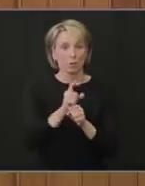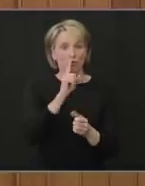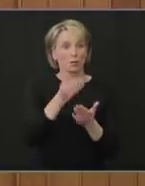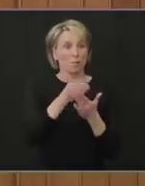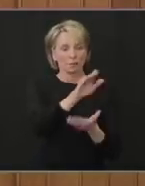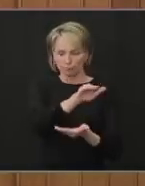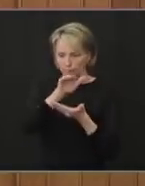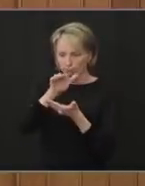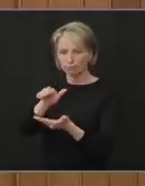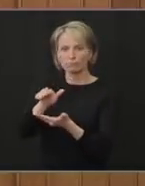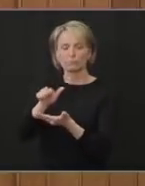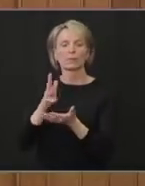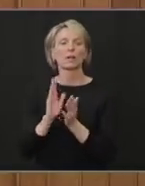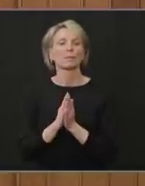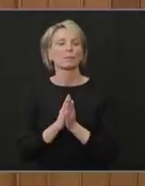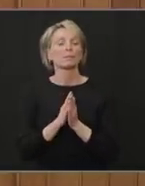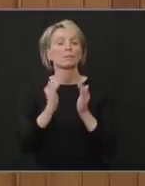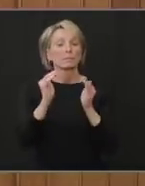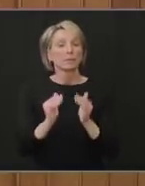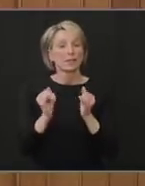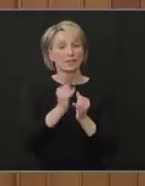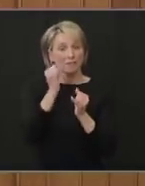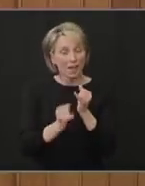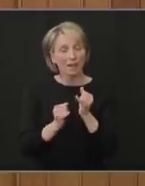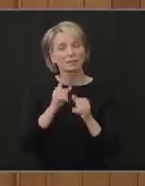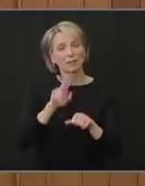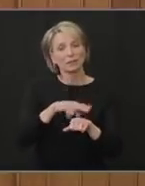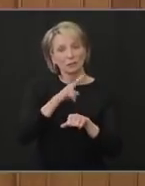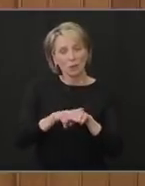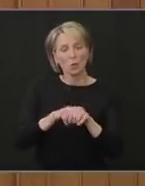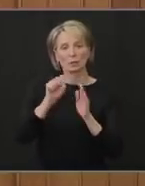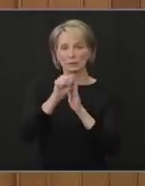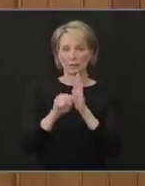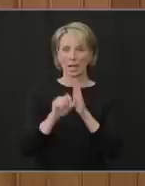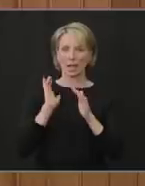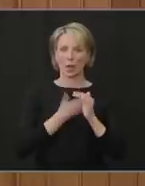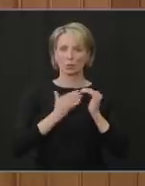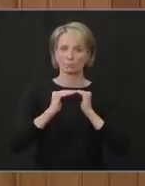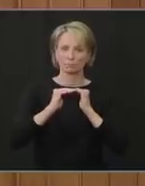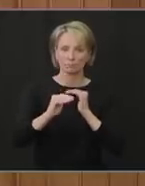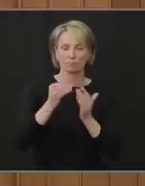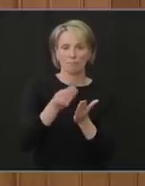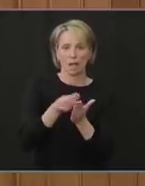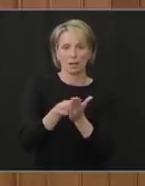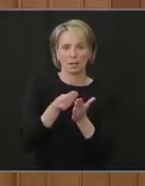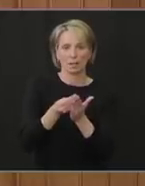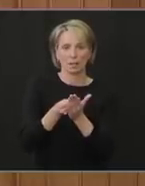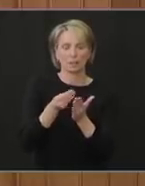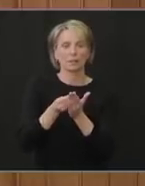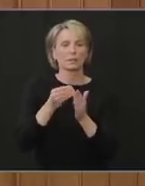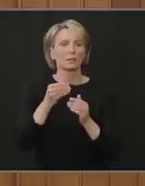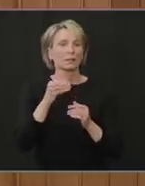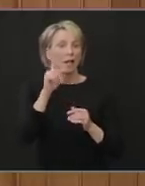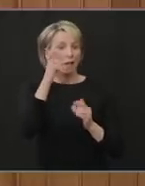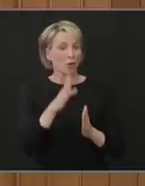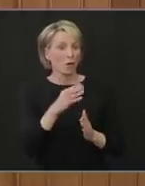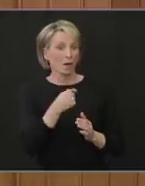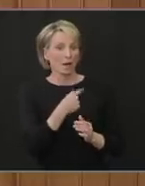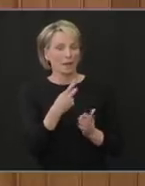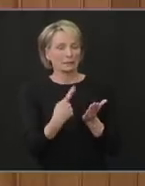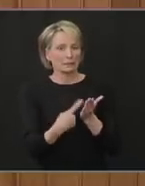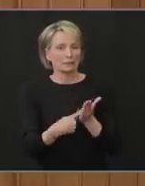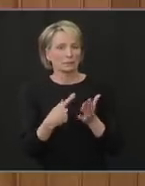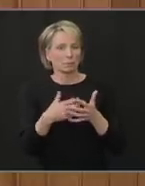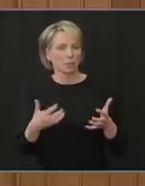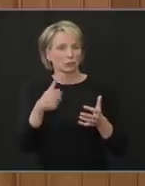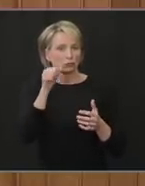where it needs to. And then finally, of course, the state stabilization money. Governor, I spoke a number of times yesterday